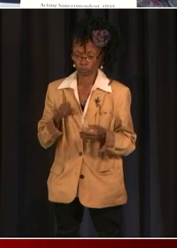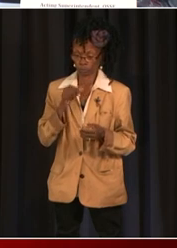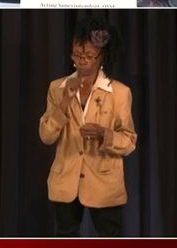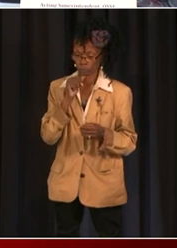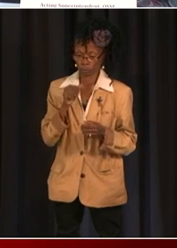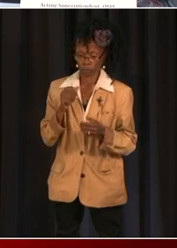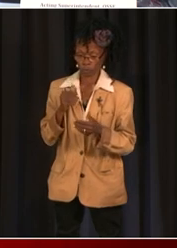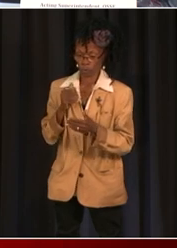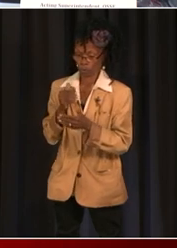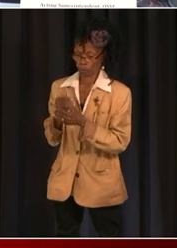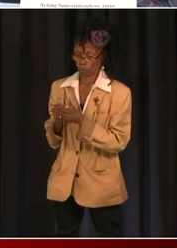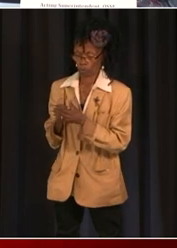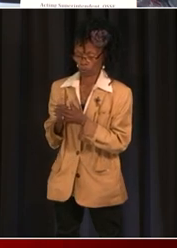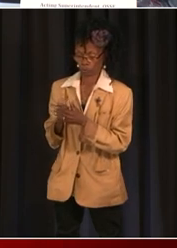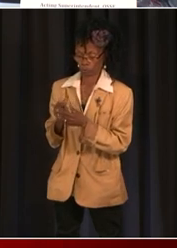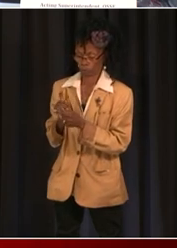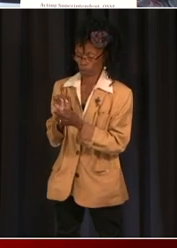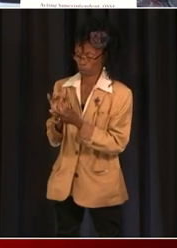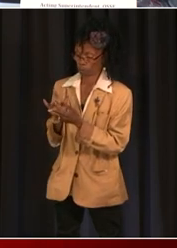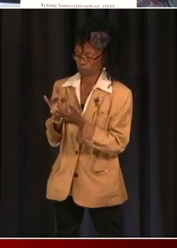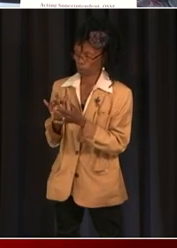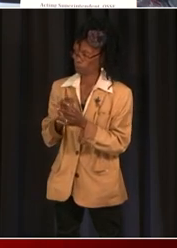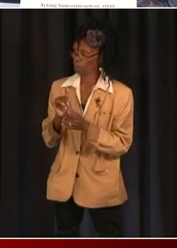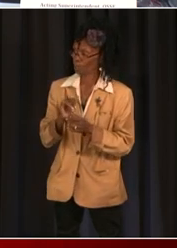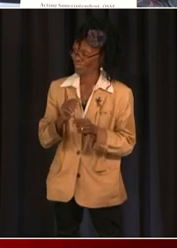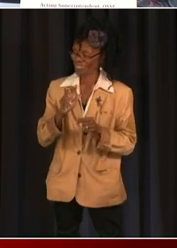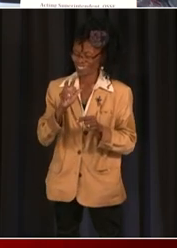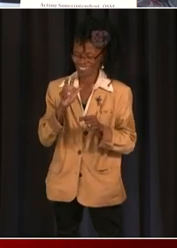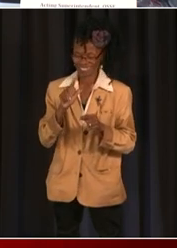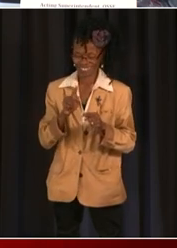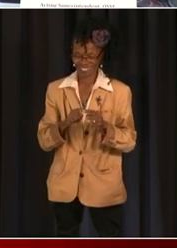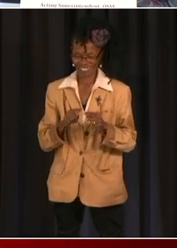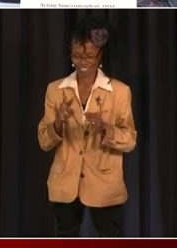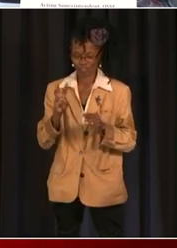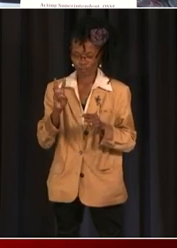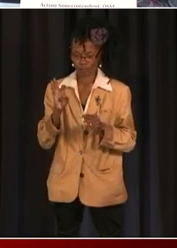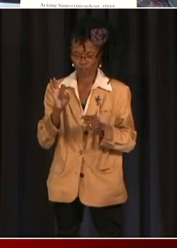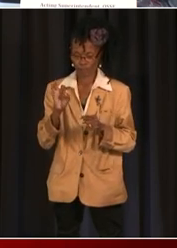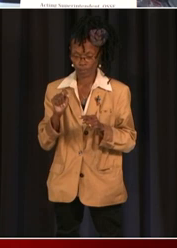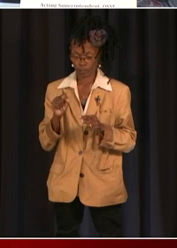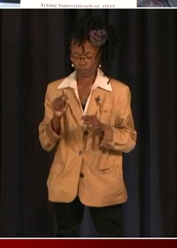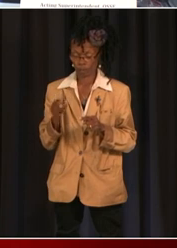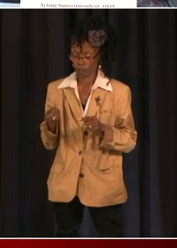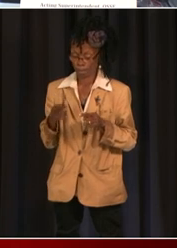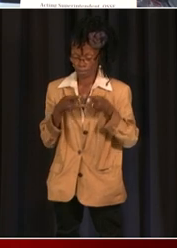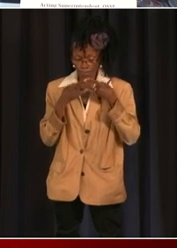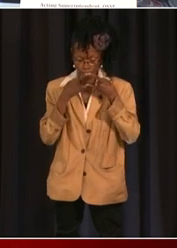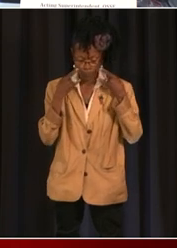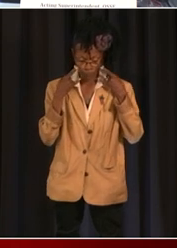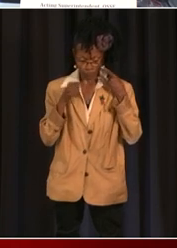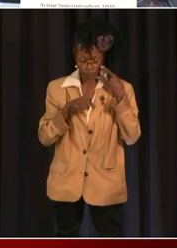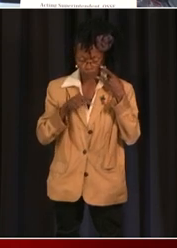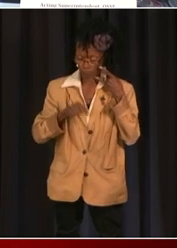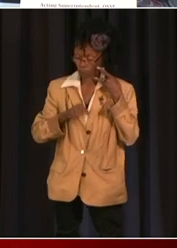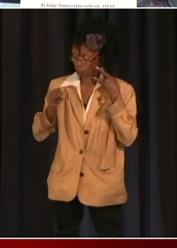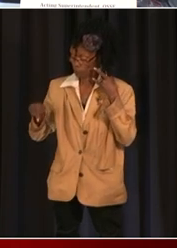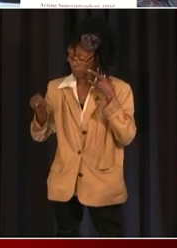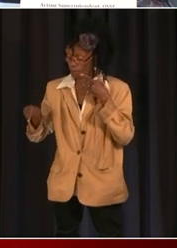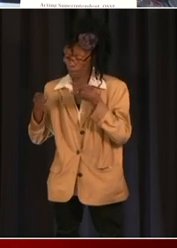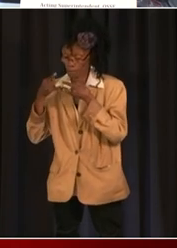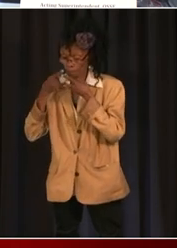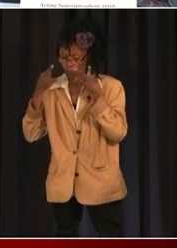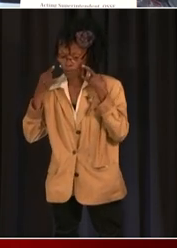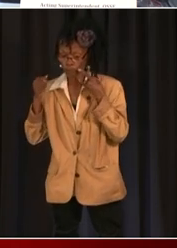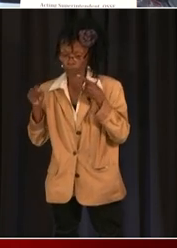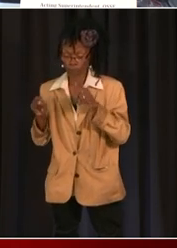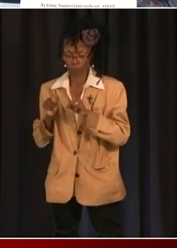feet of a fellow infected student, as long as they were both wearing well-fitting masks and other mitigation strategies are in